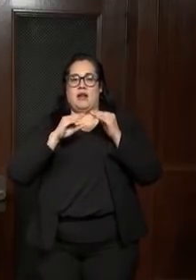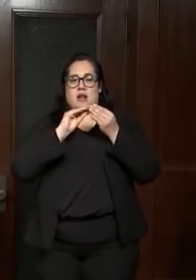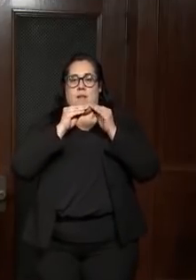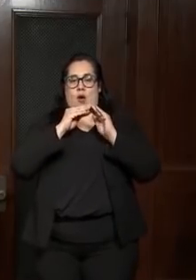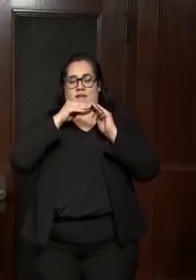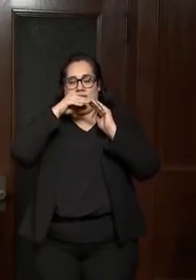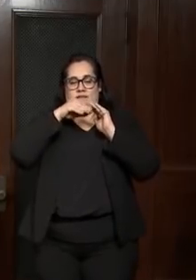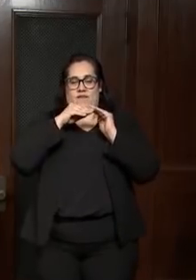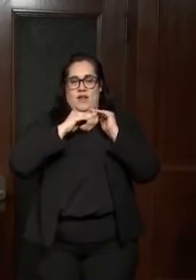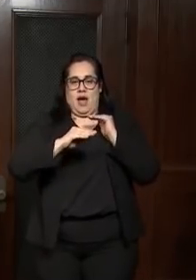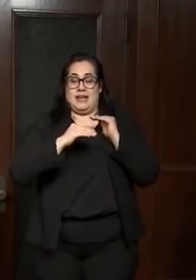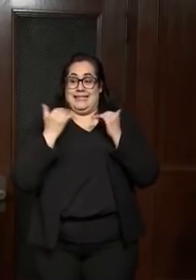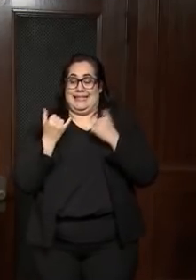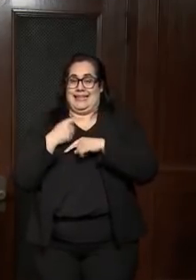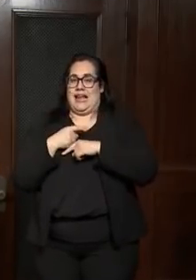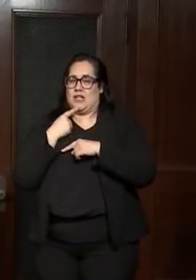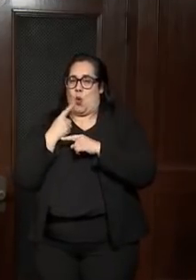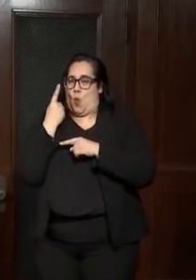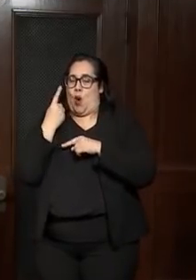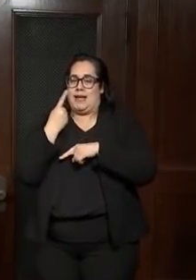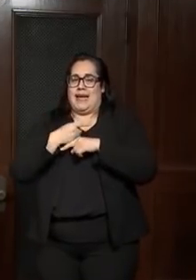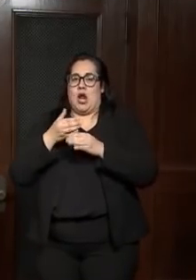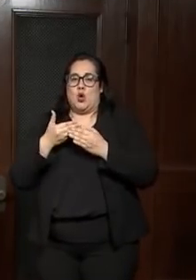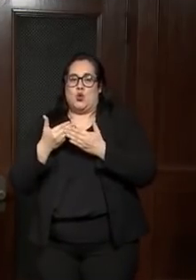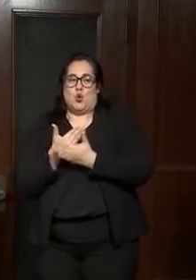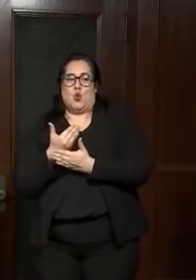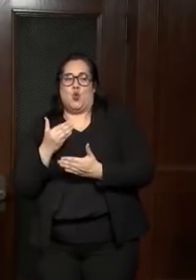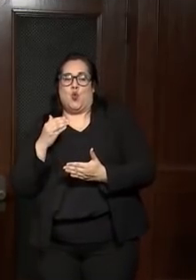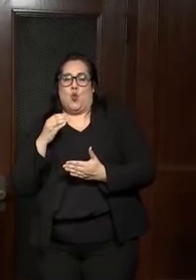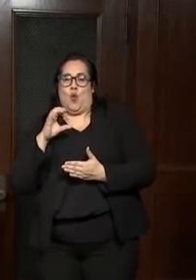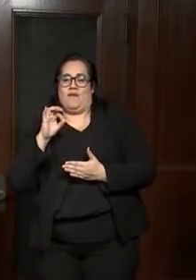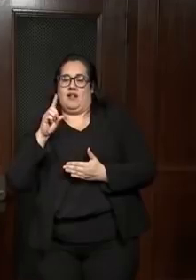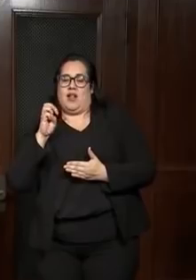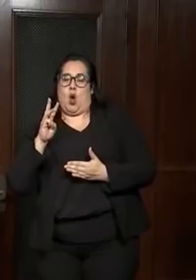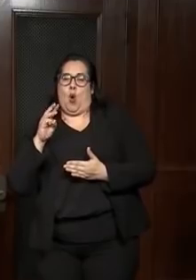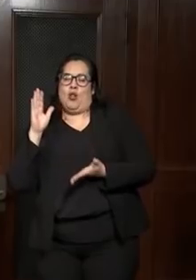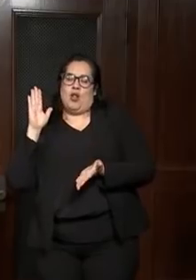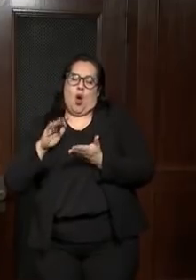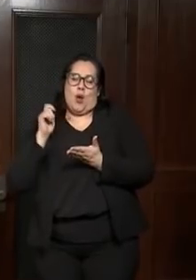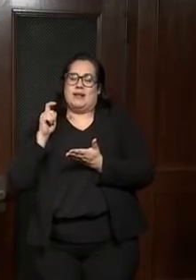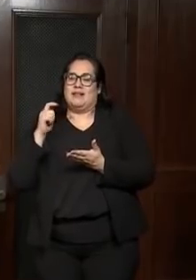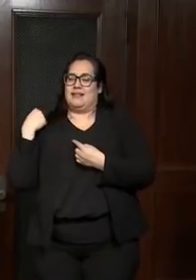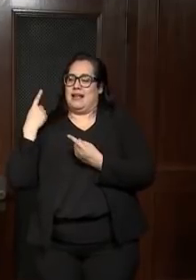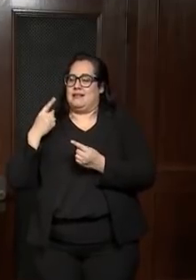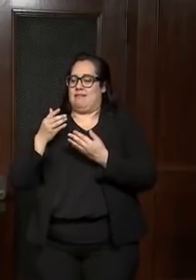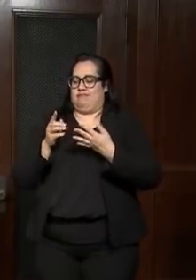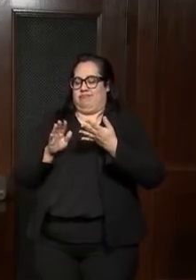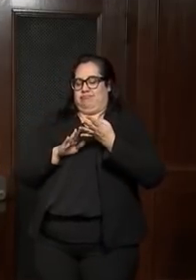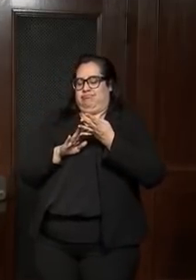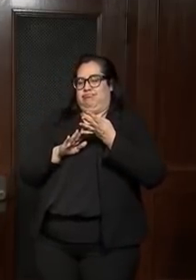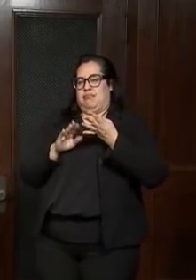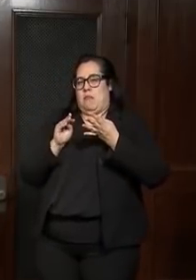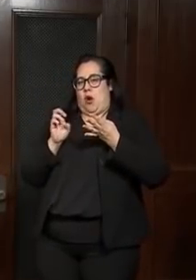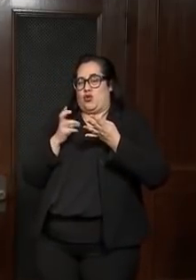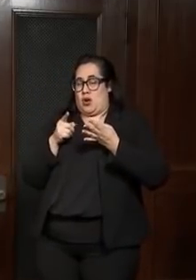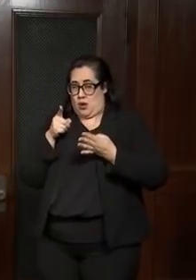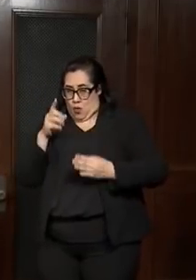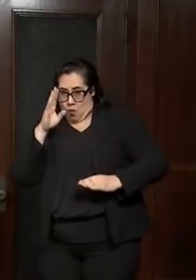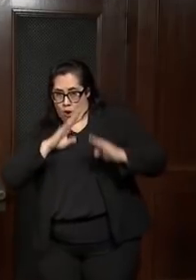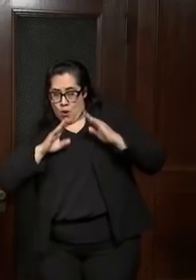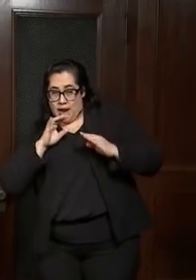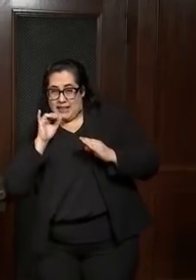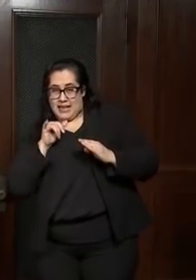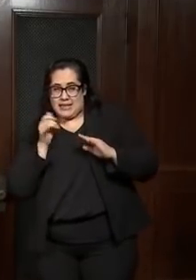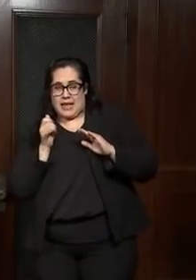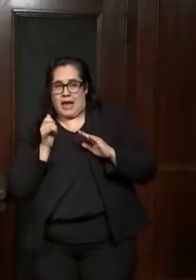a one-day new caseload is the lowest it's been since late March. Are you worried that this